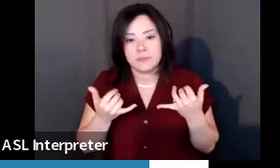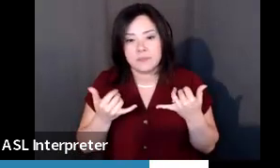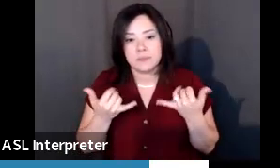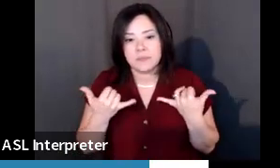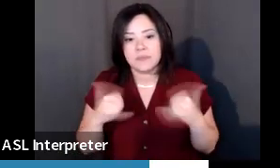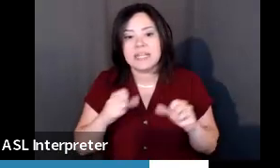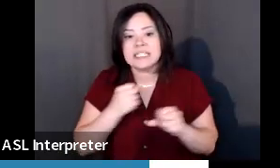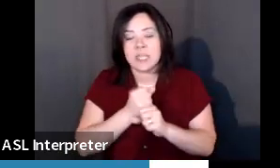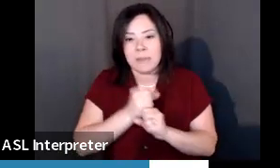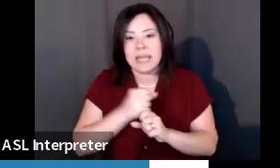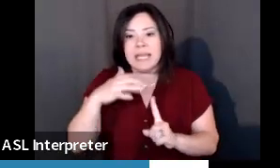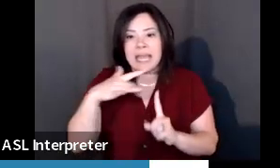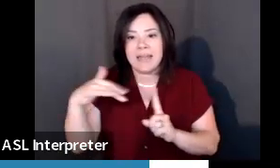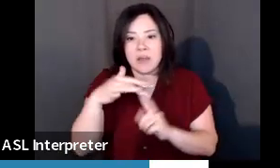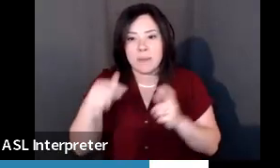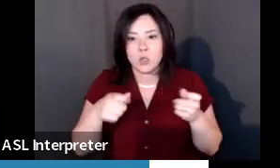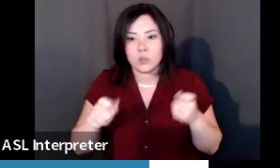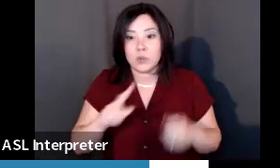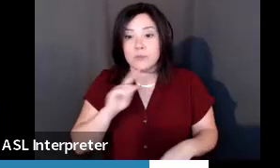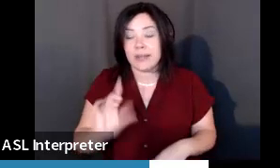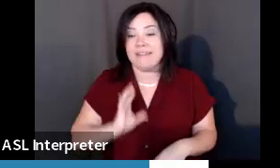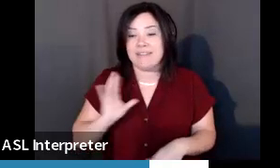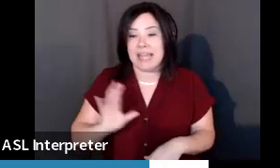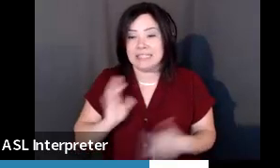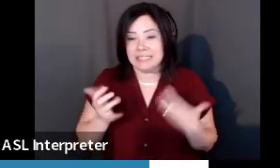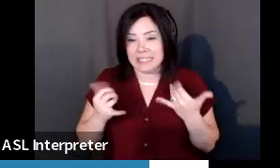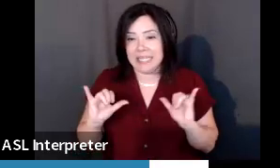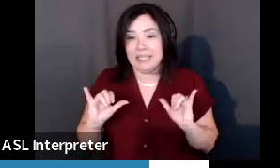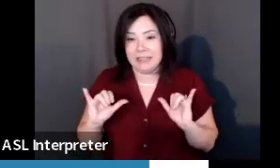controls of the super fancy variety. So just different